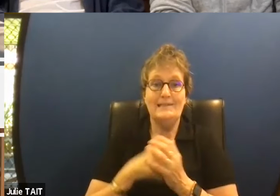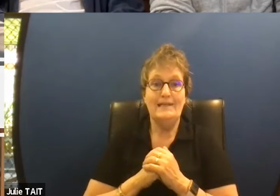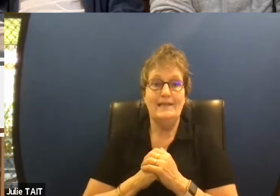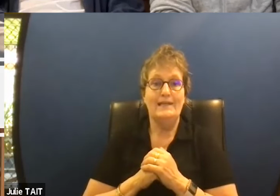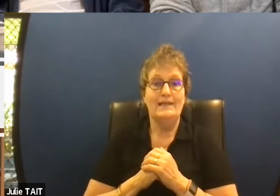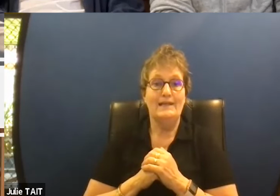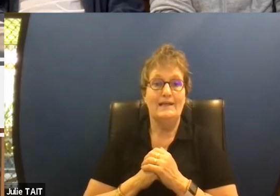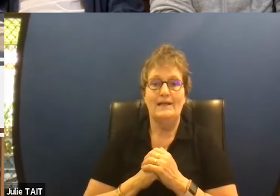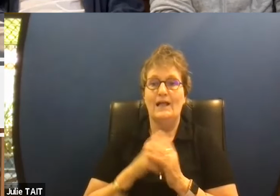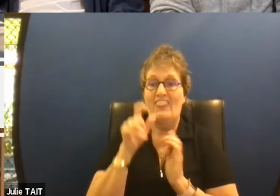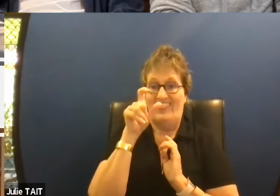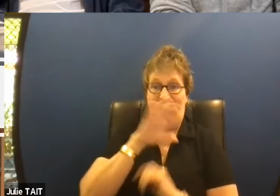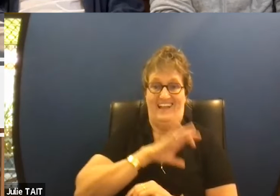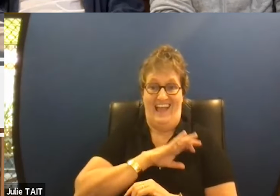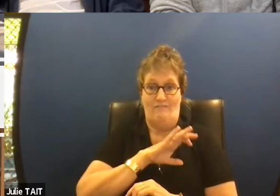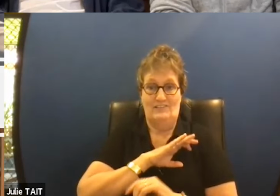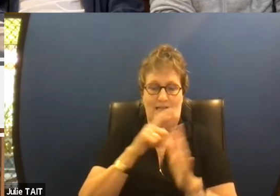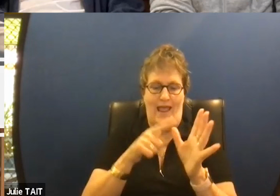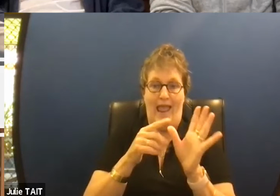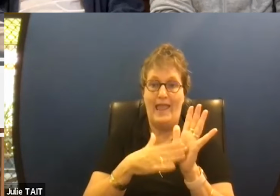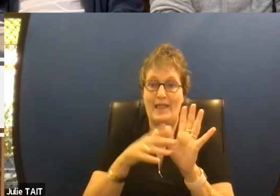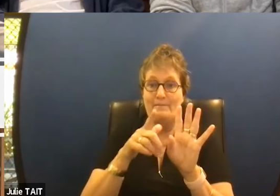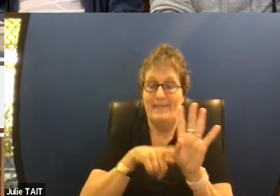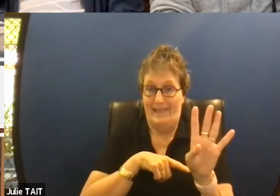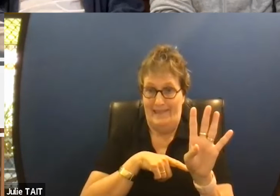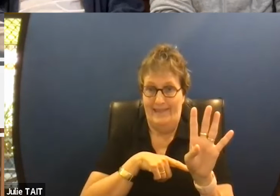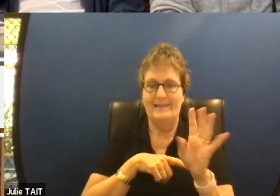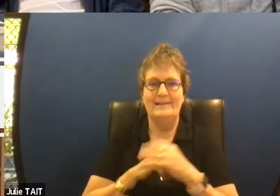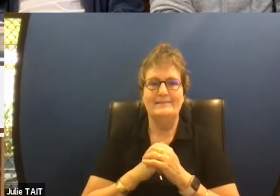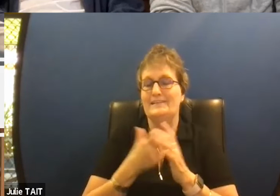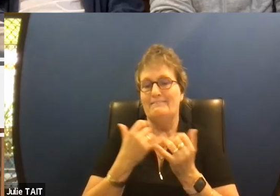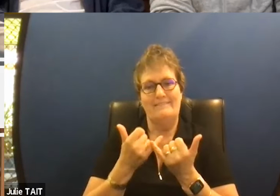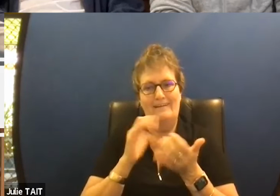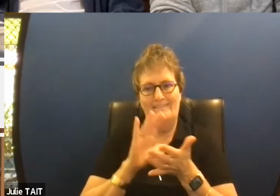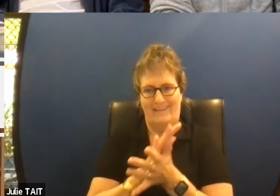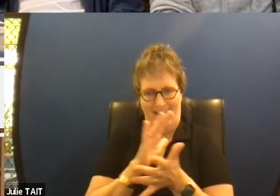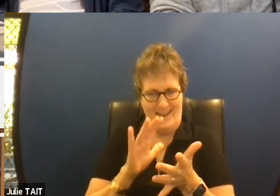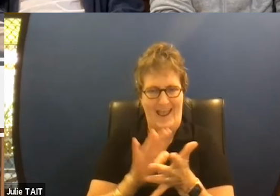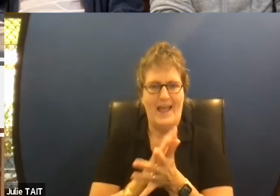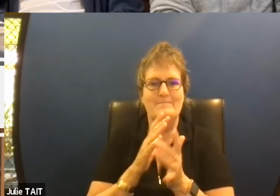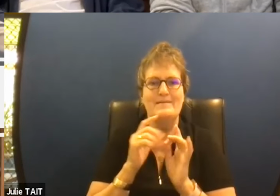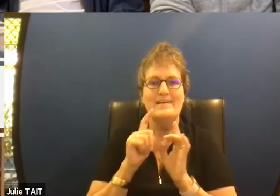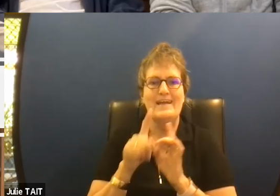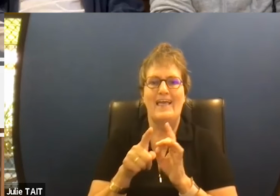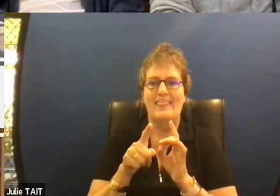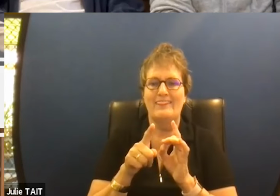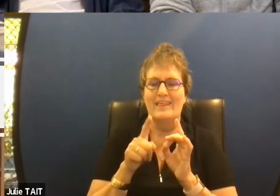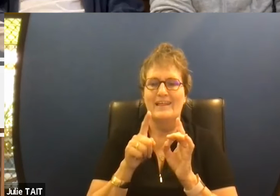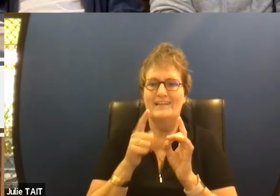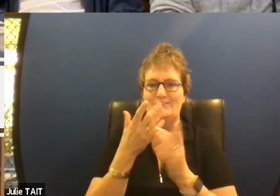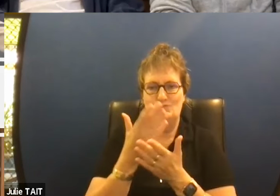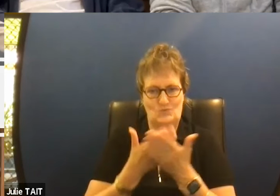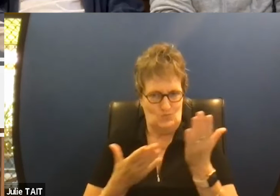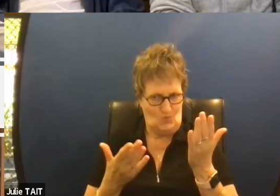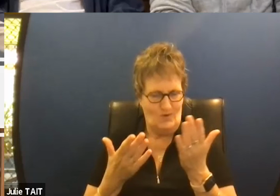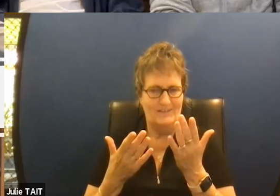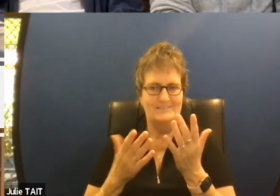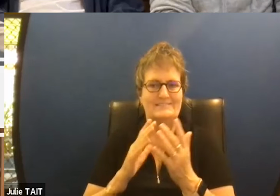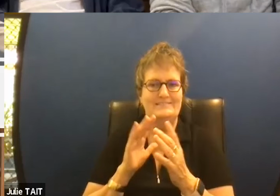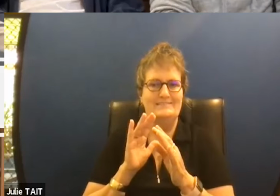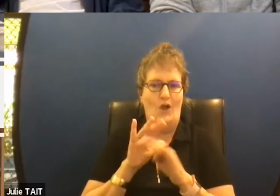the main character, Amy, in the film. And she is very happy that this whole story is around her. And